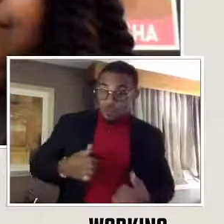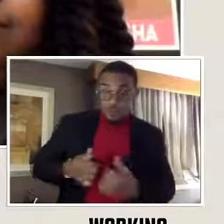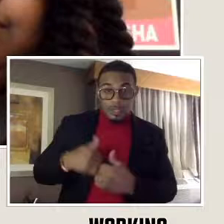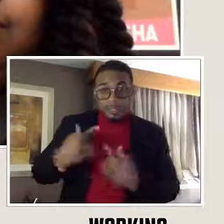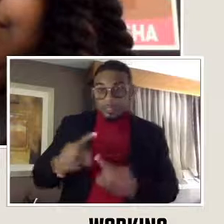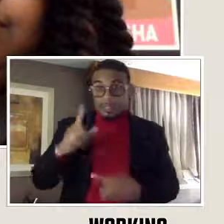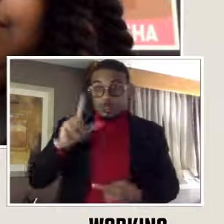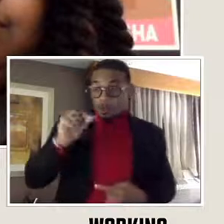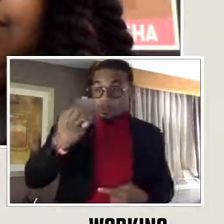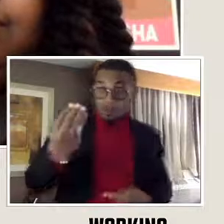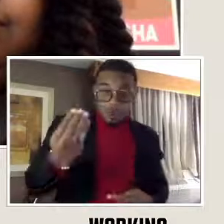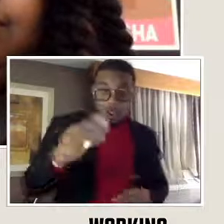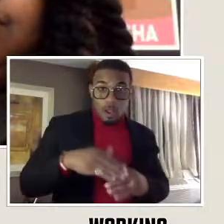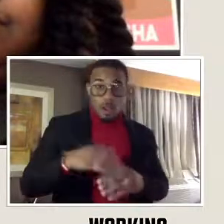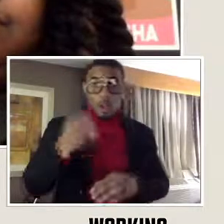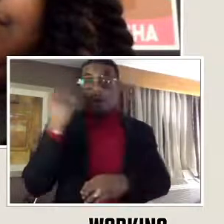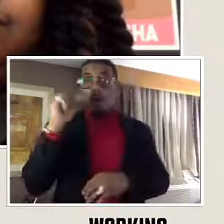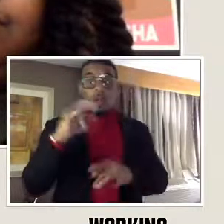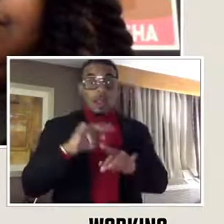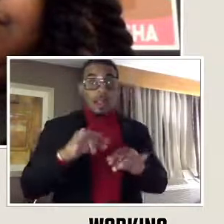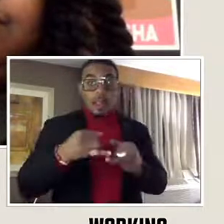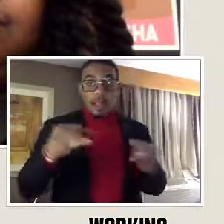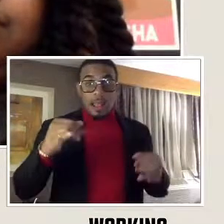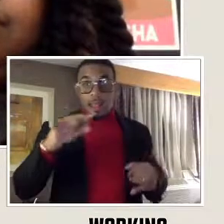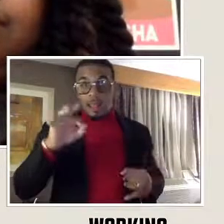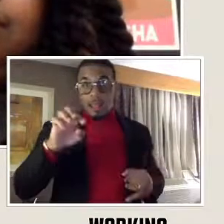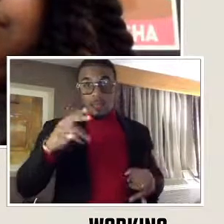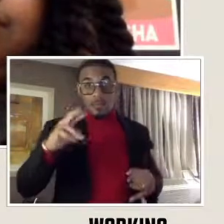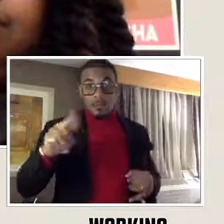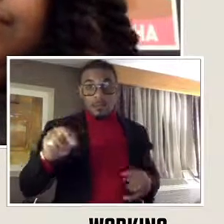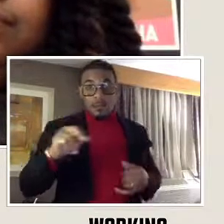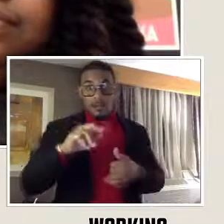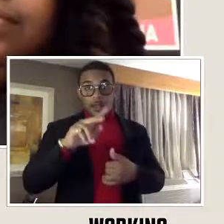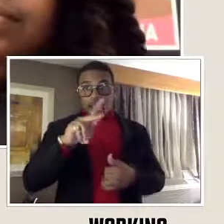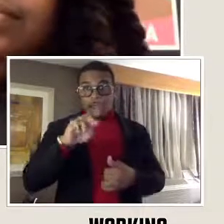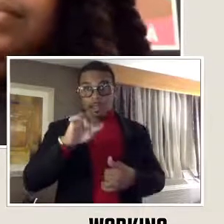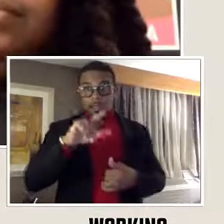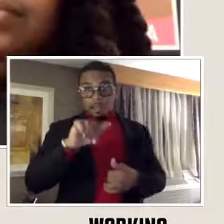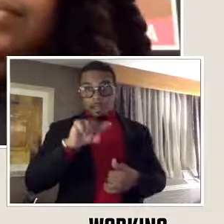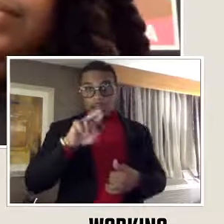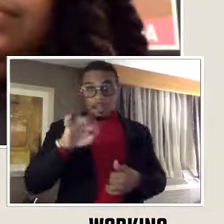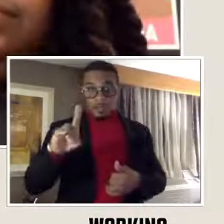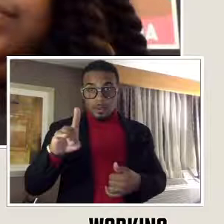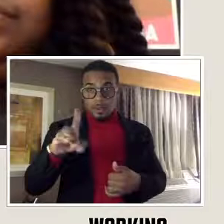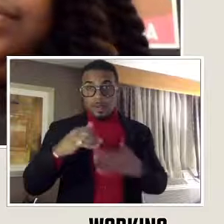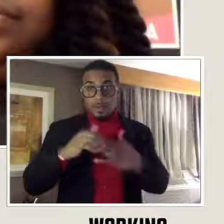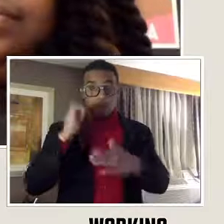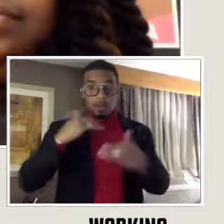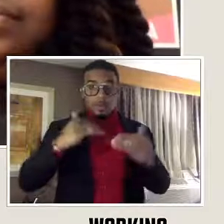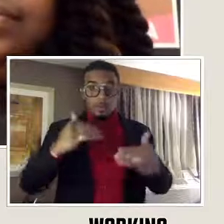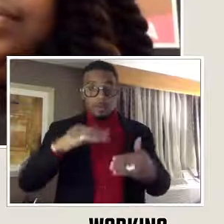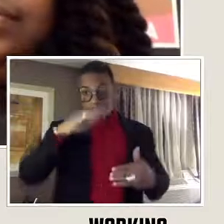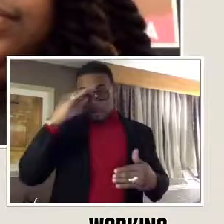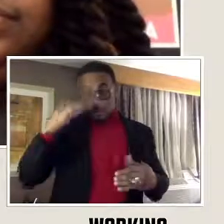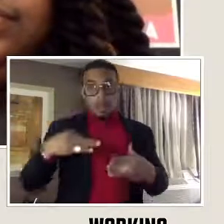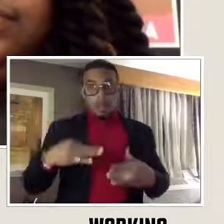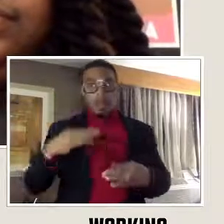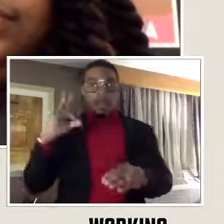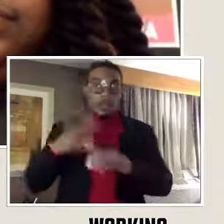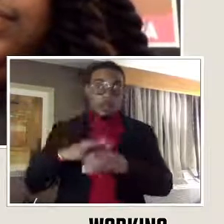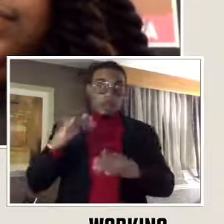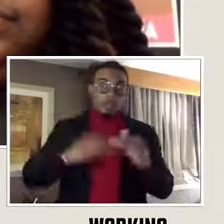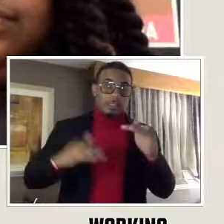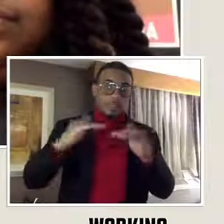since 2014 on the protest lines in Ferguson, Kayla Reed, a leader of the Movement for Black Lives Electoral Justice